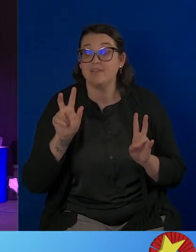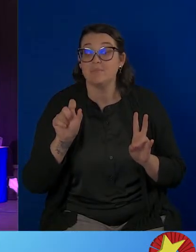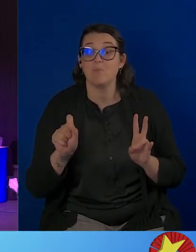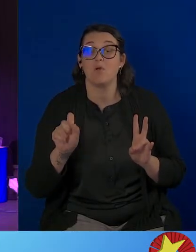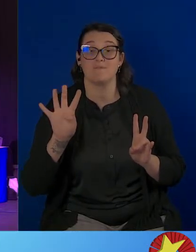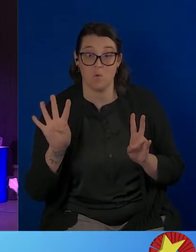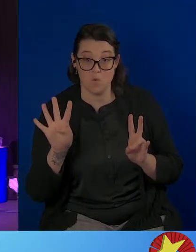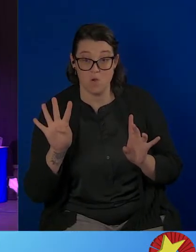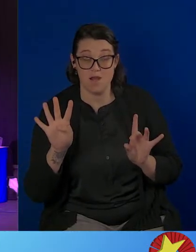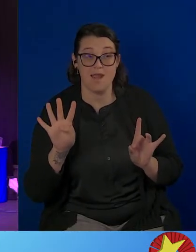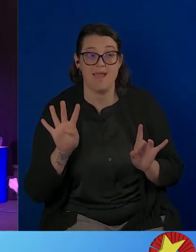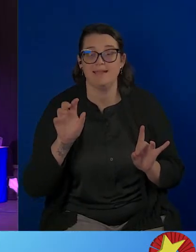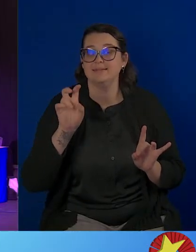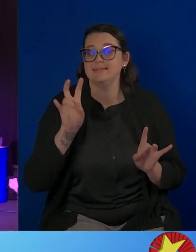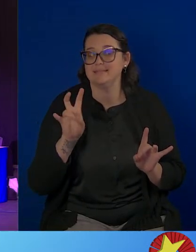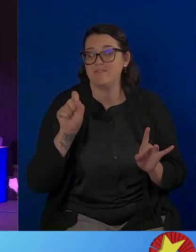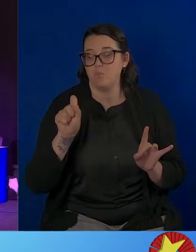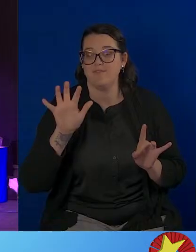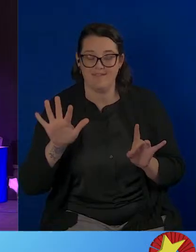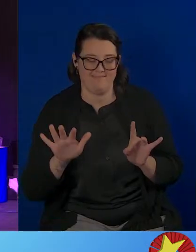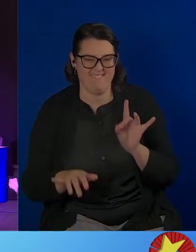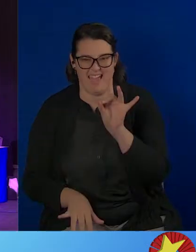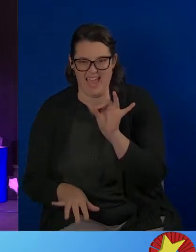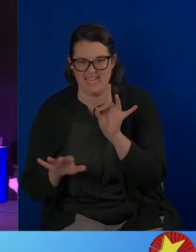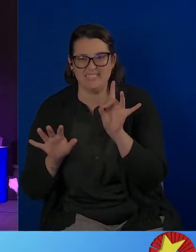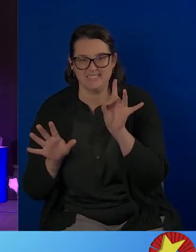7.4, and 7.5.